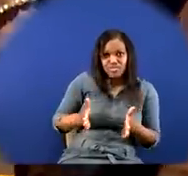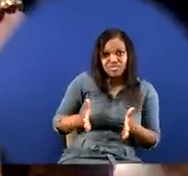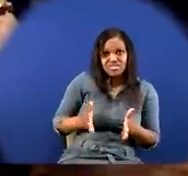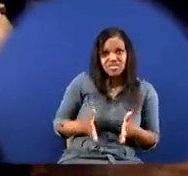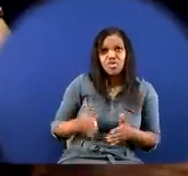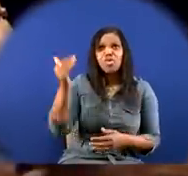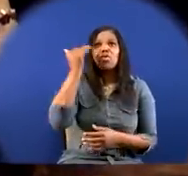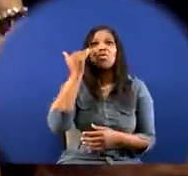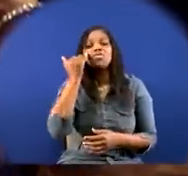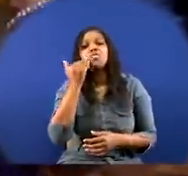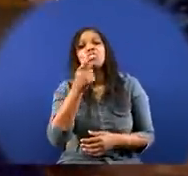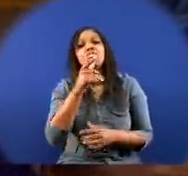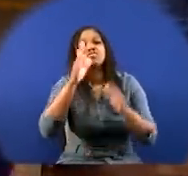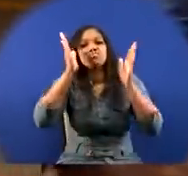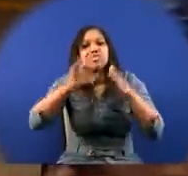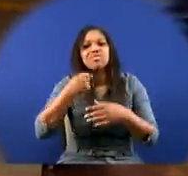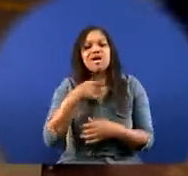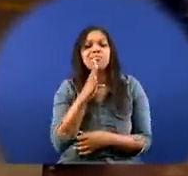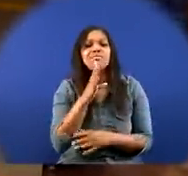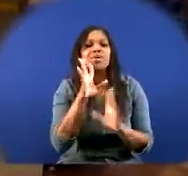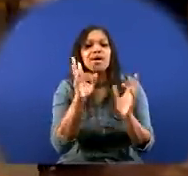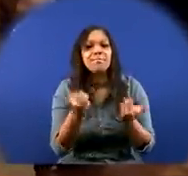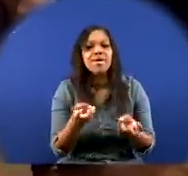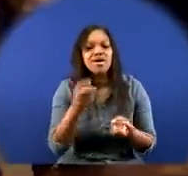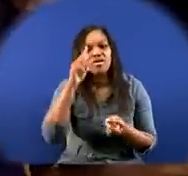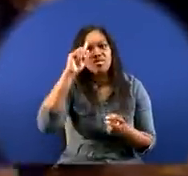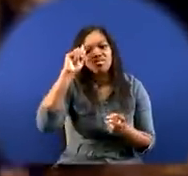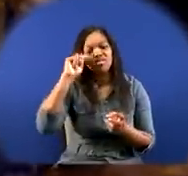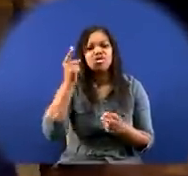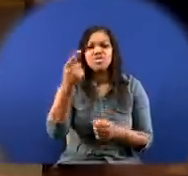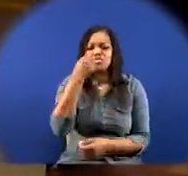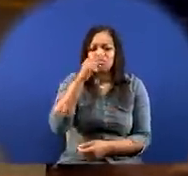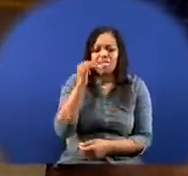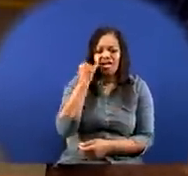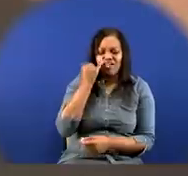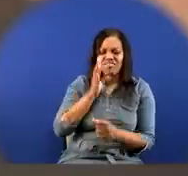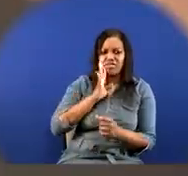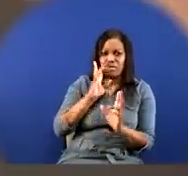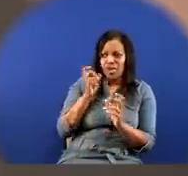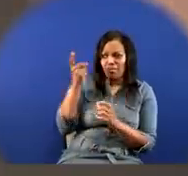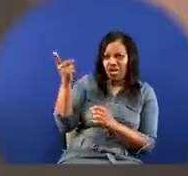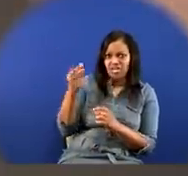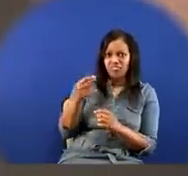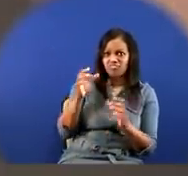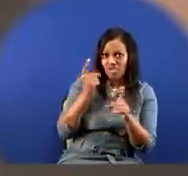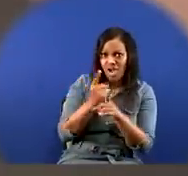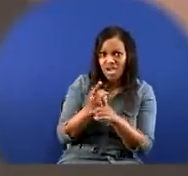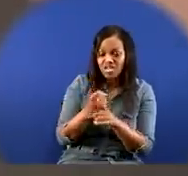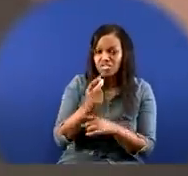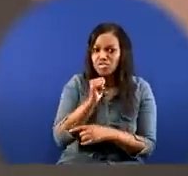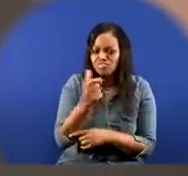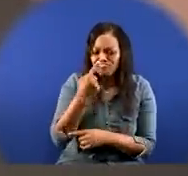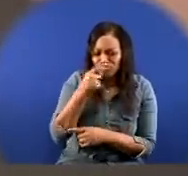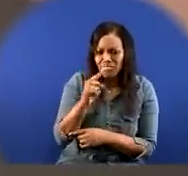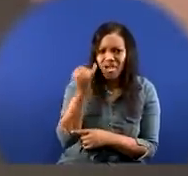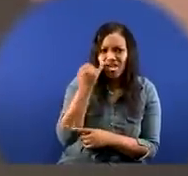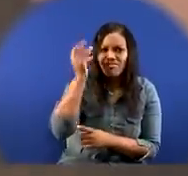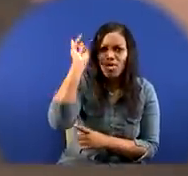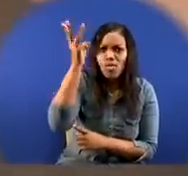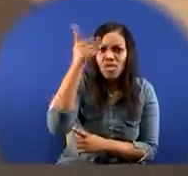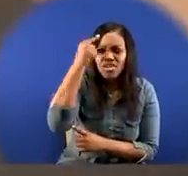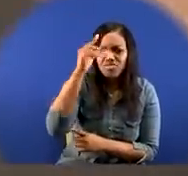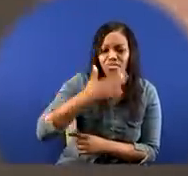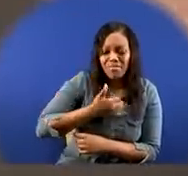who knows who I'm talking about. You don't mind if I talk about him, do you? You don't mind if I'm a witness